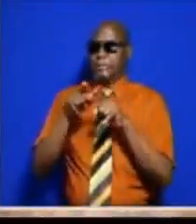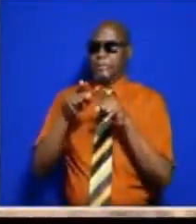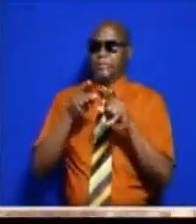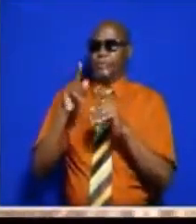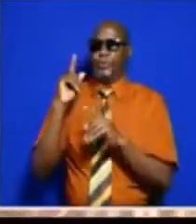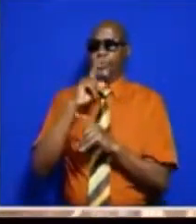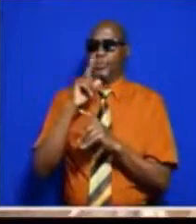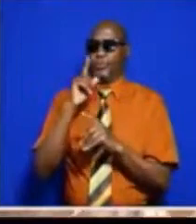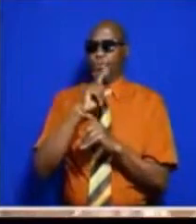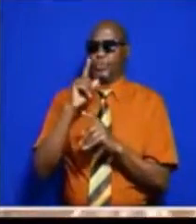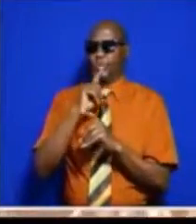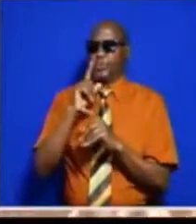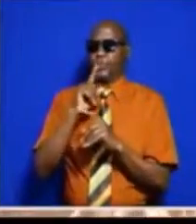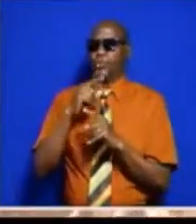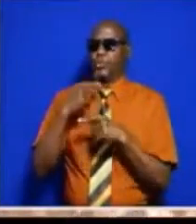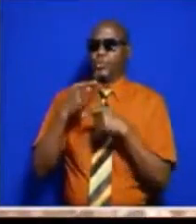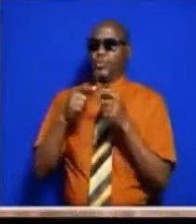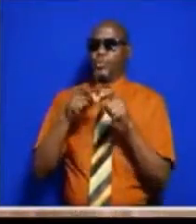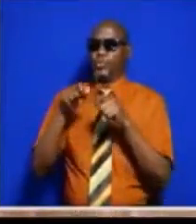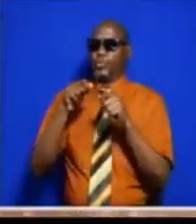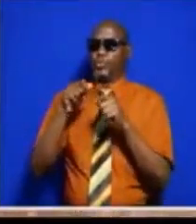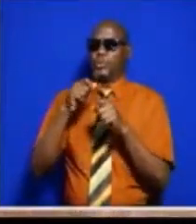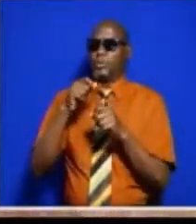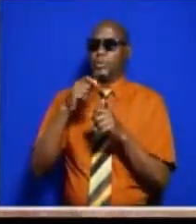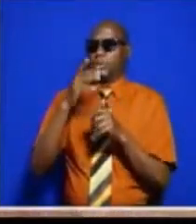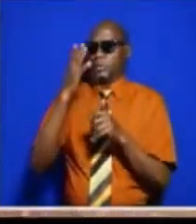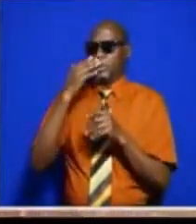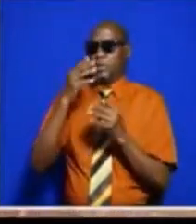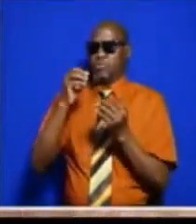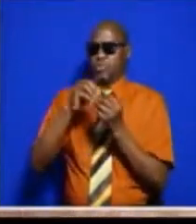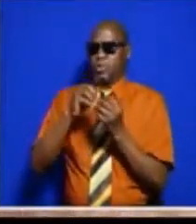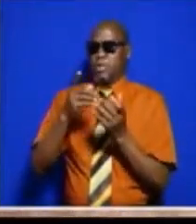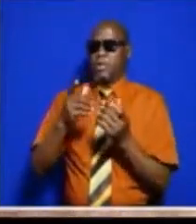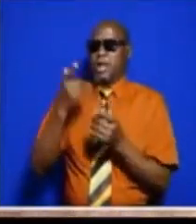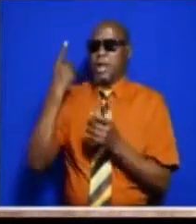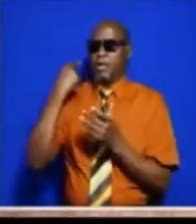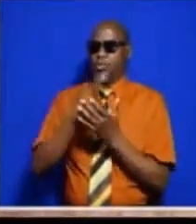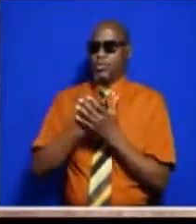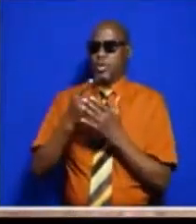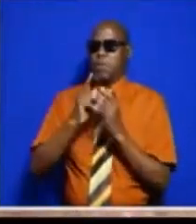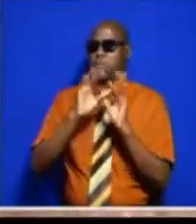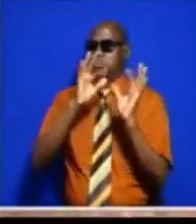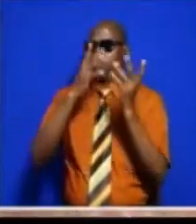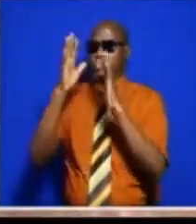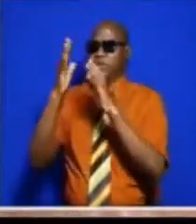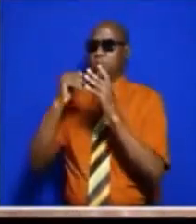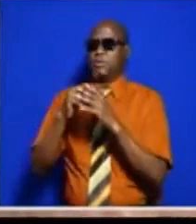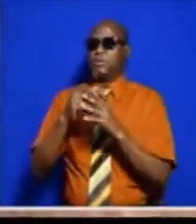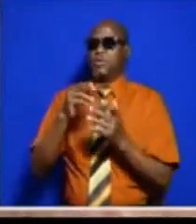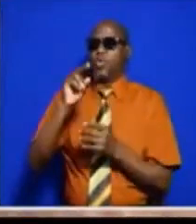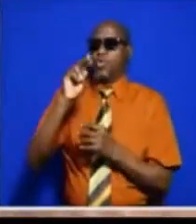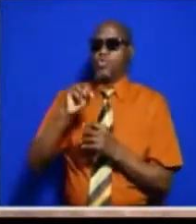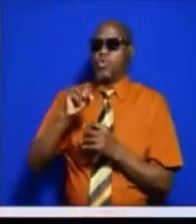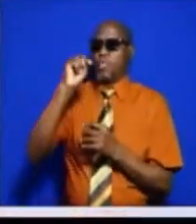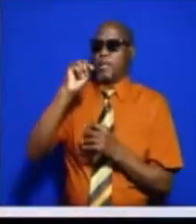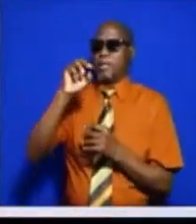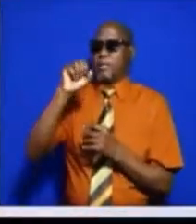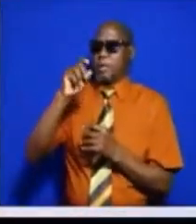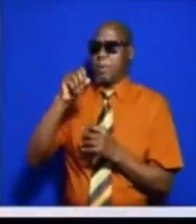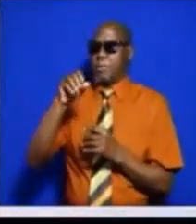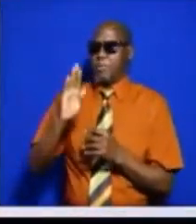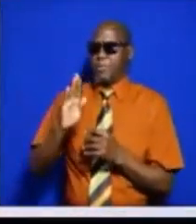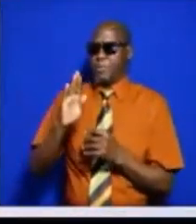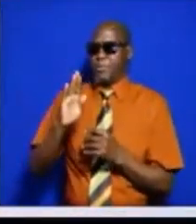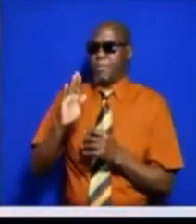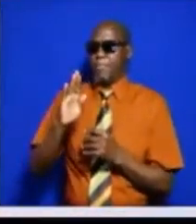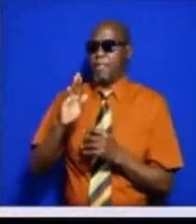remain uncontrolled for several days. Last week, a destructive bushfire in Wanneroo, part of Perth's northern suburbs,